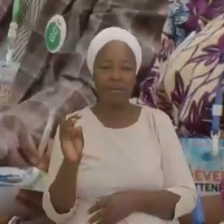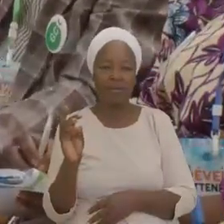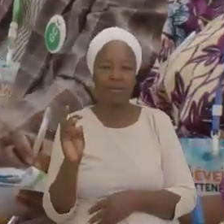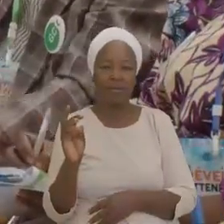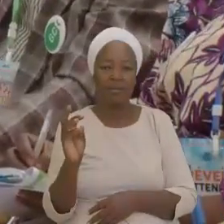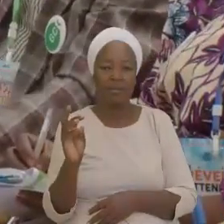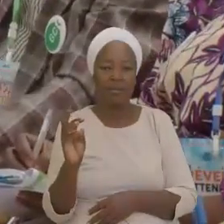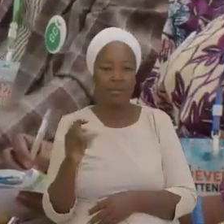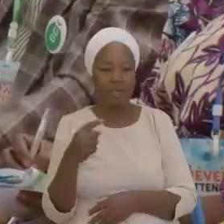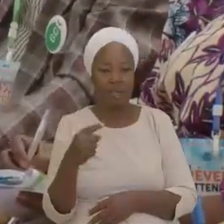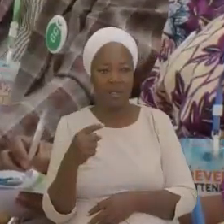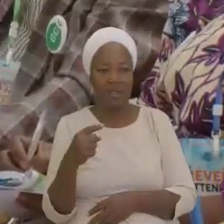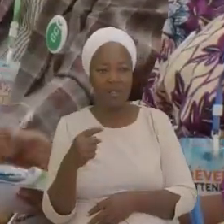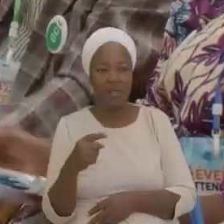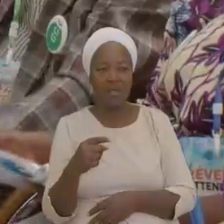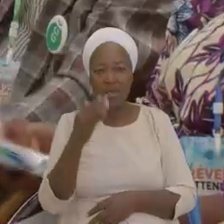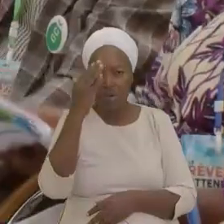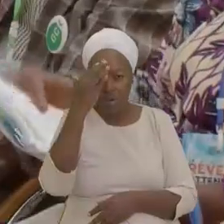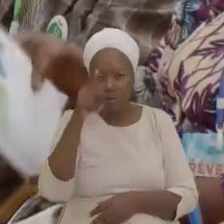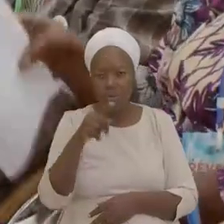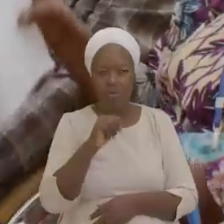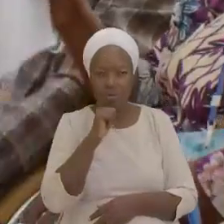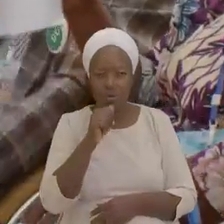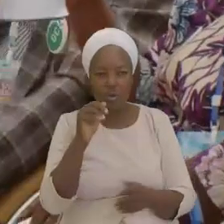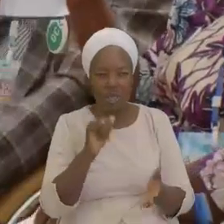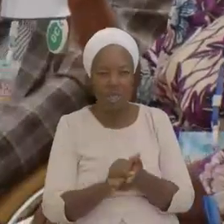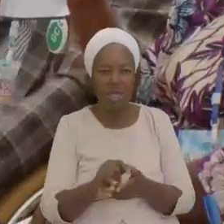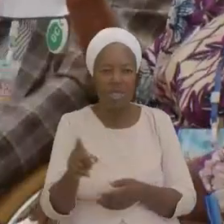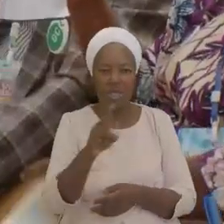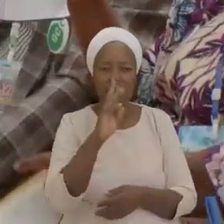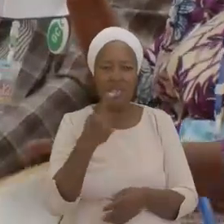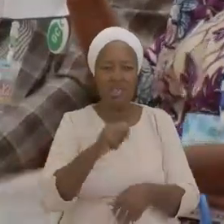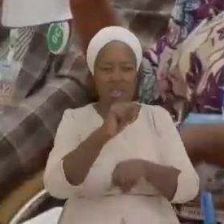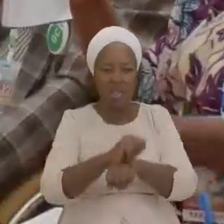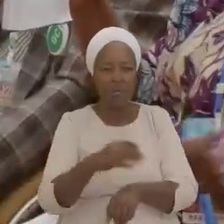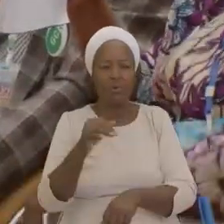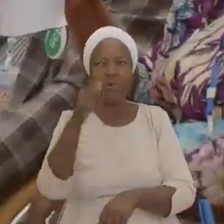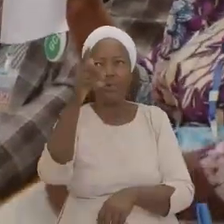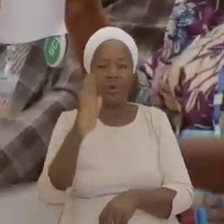he said, "Know ye not that ye are the temple of God,